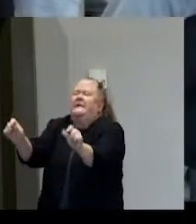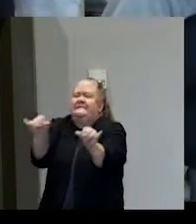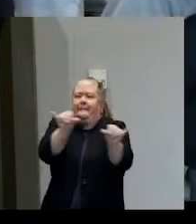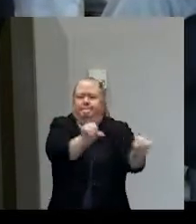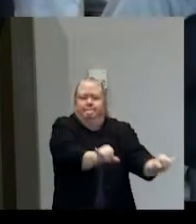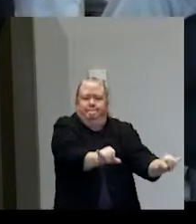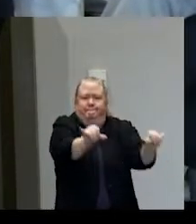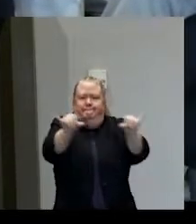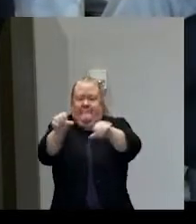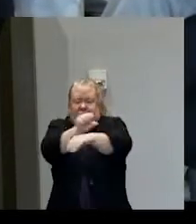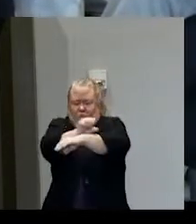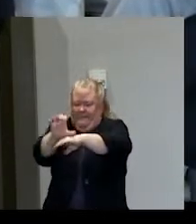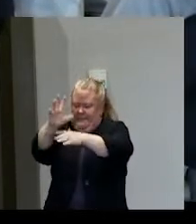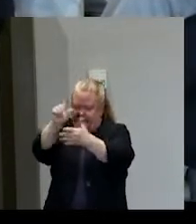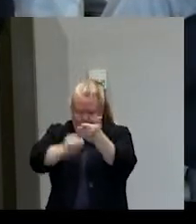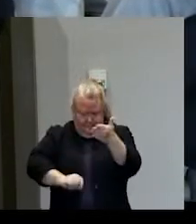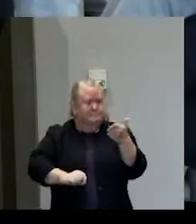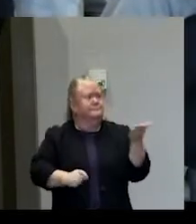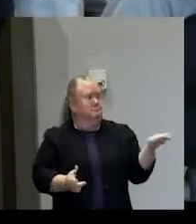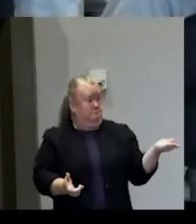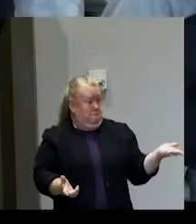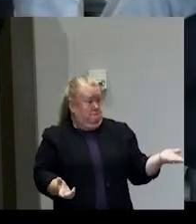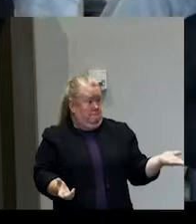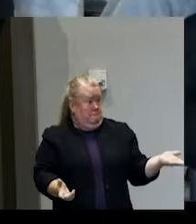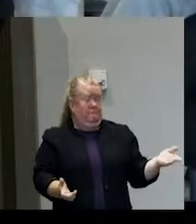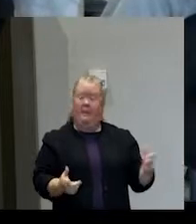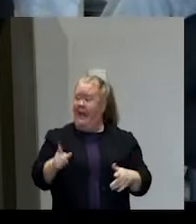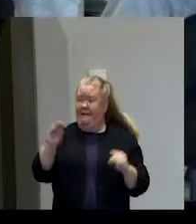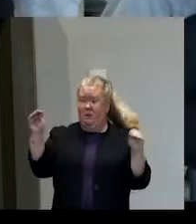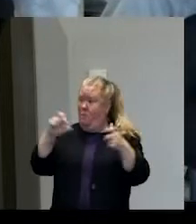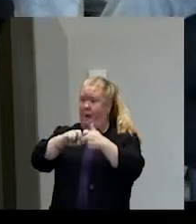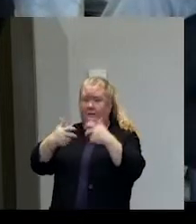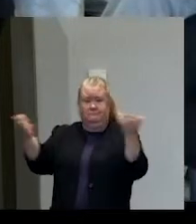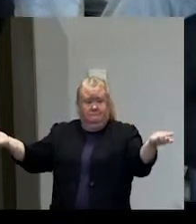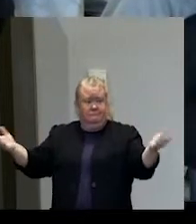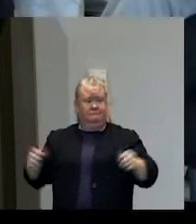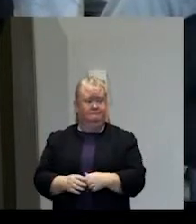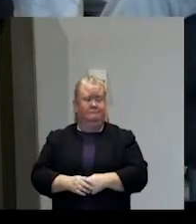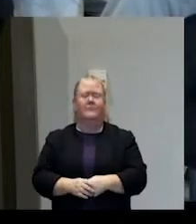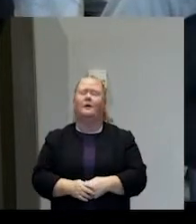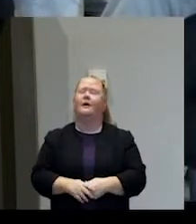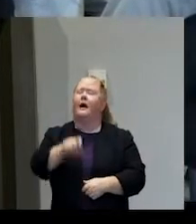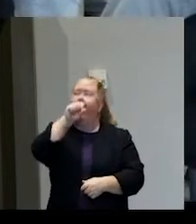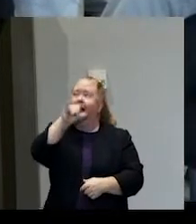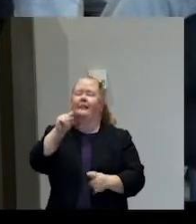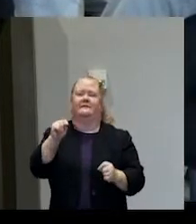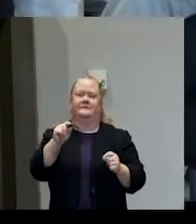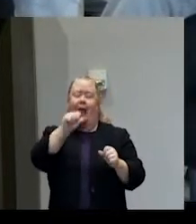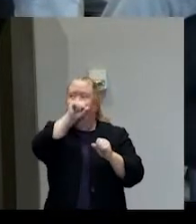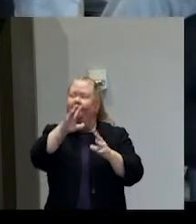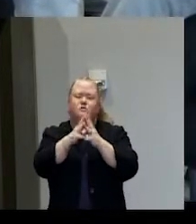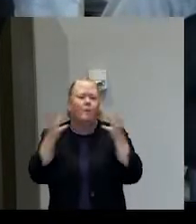I would have no problems. So being on set's like heavenly. I love it. I love it